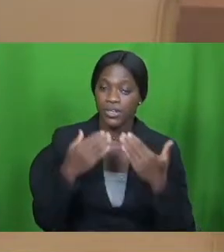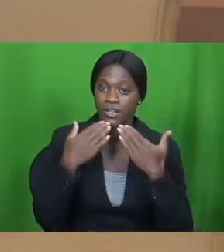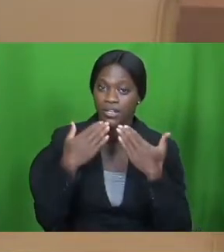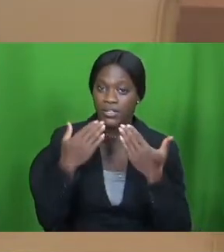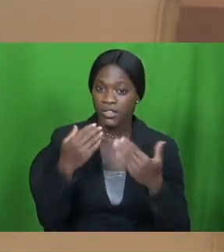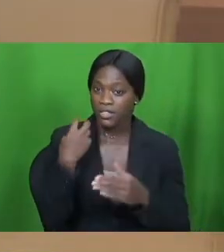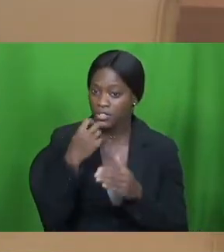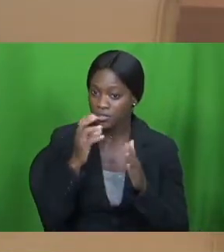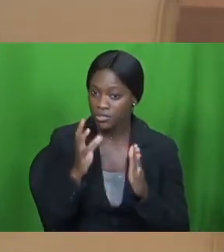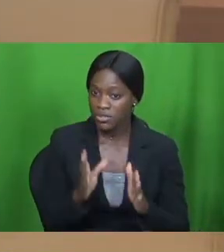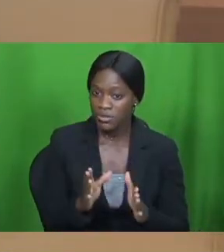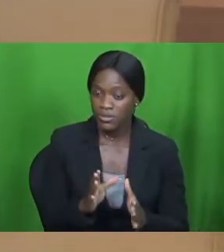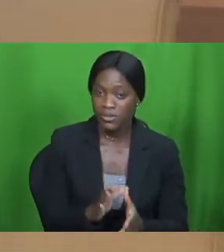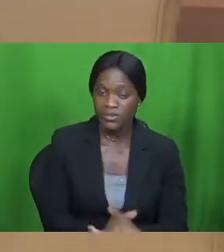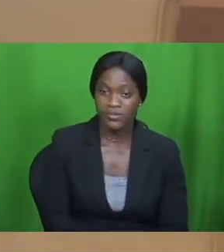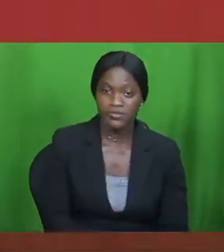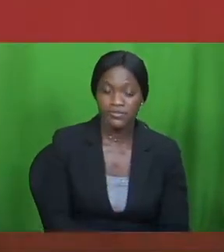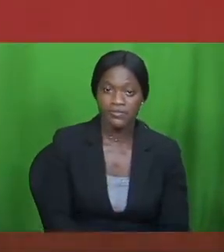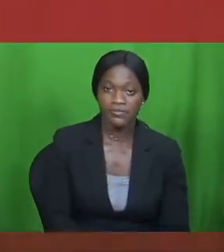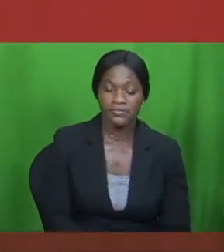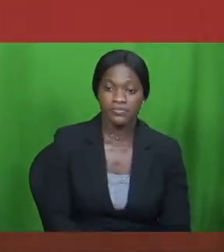Speaker.